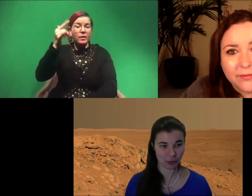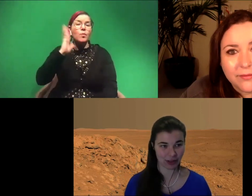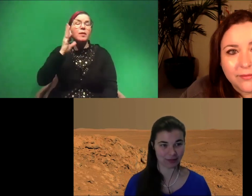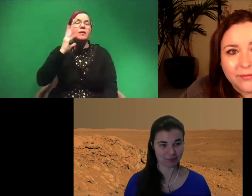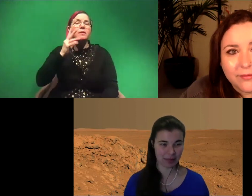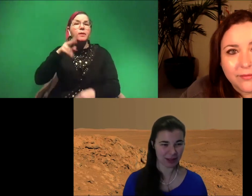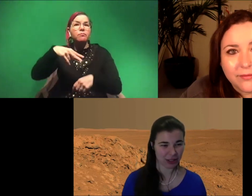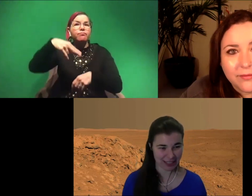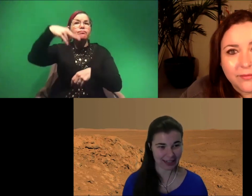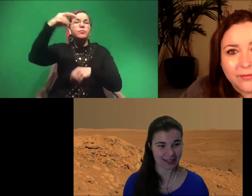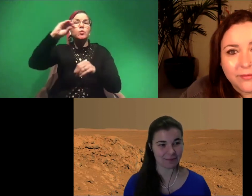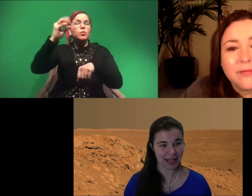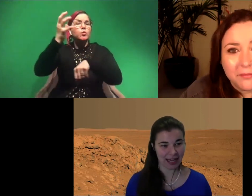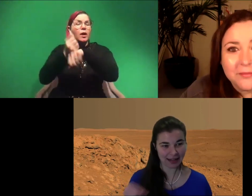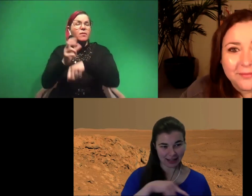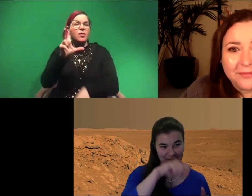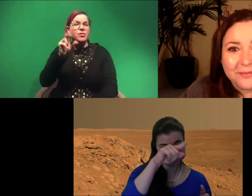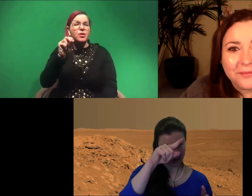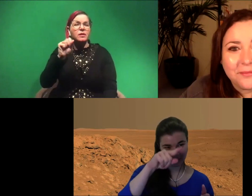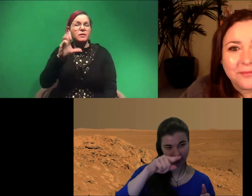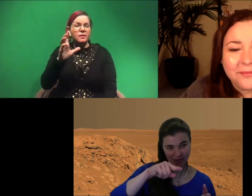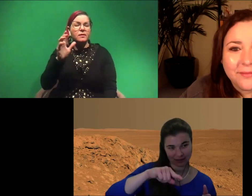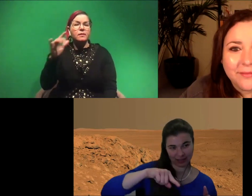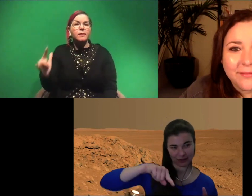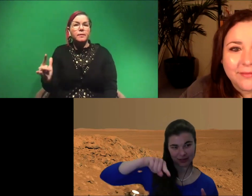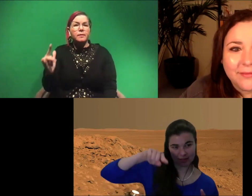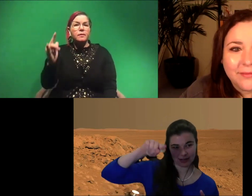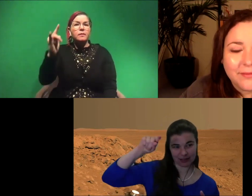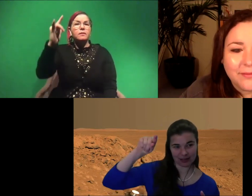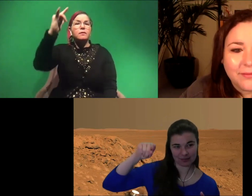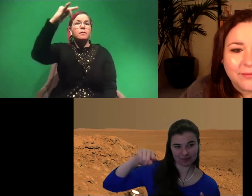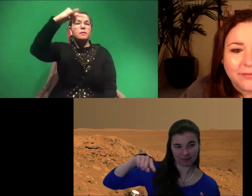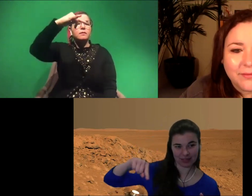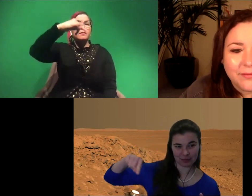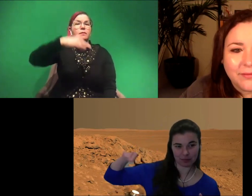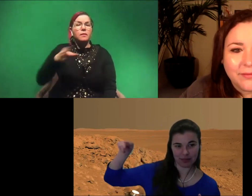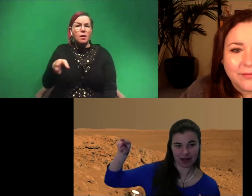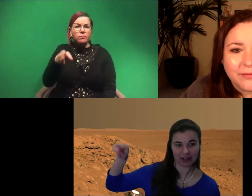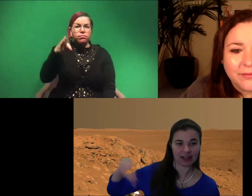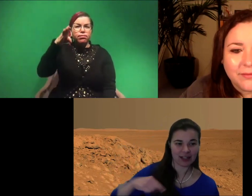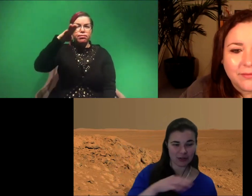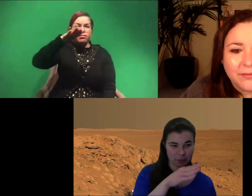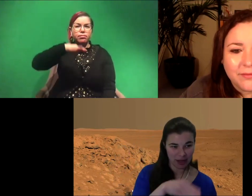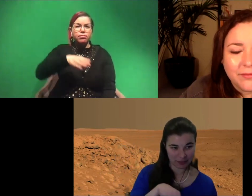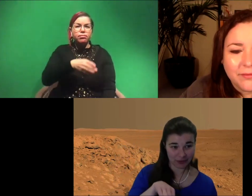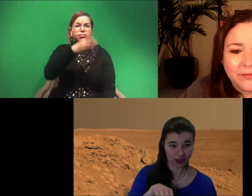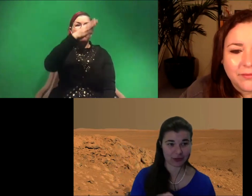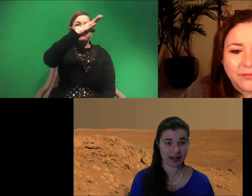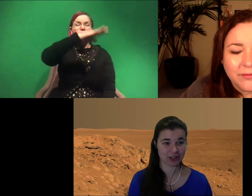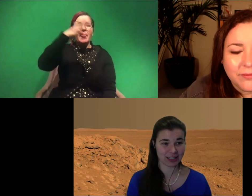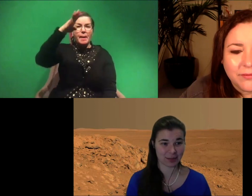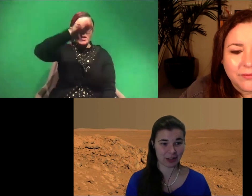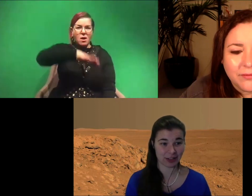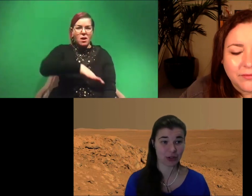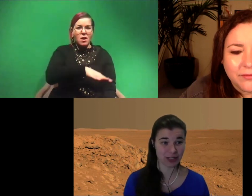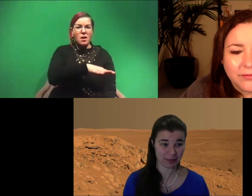weightlessness for maybe 30 seconds. And then it goes in kind of this pattern. So at the bottom of the curve, you